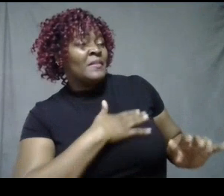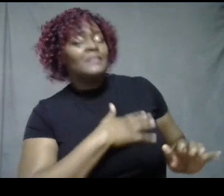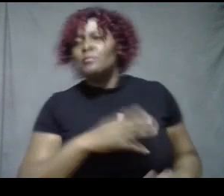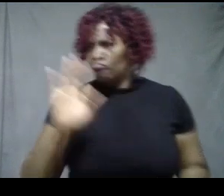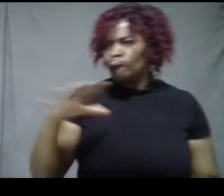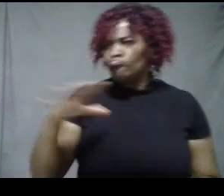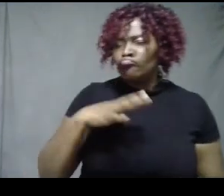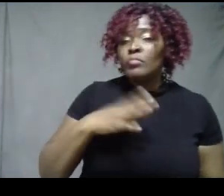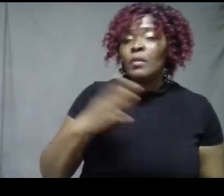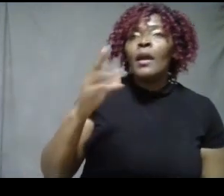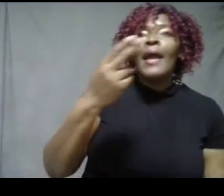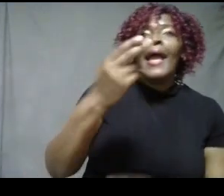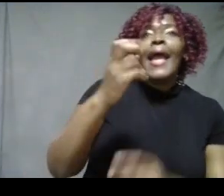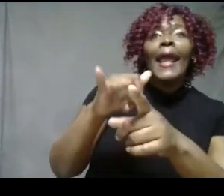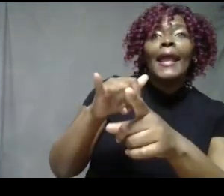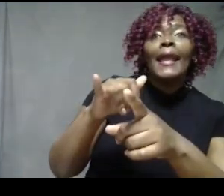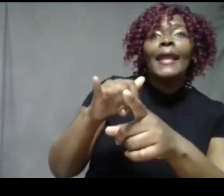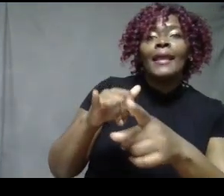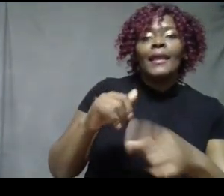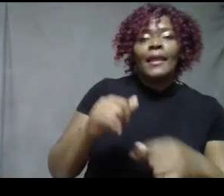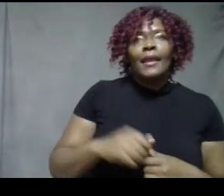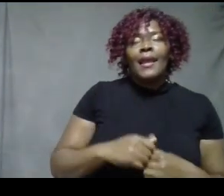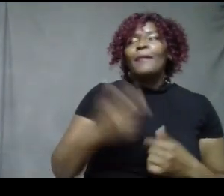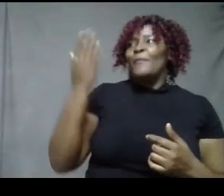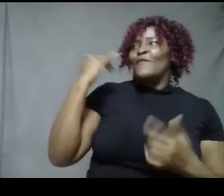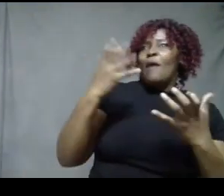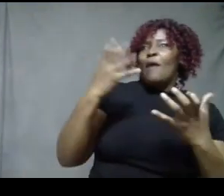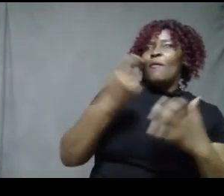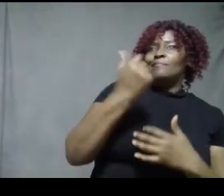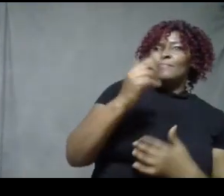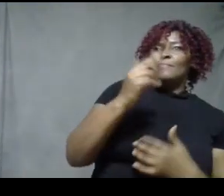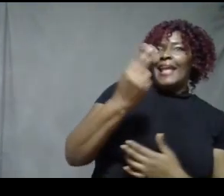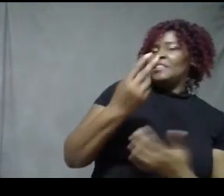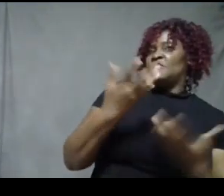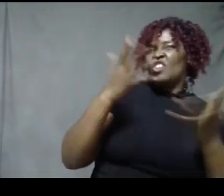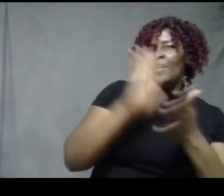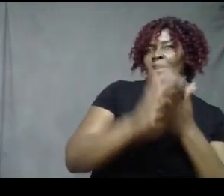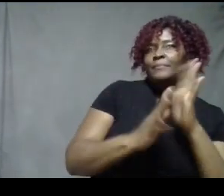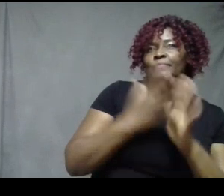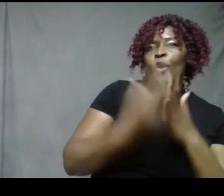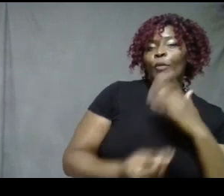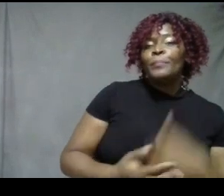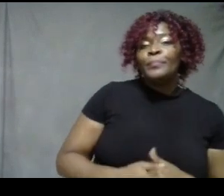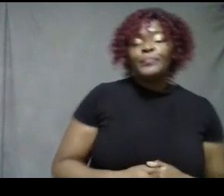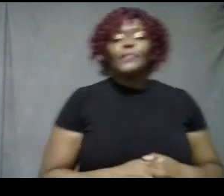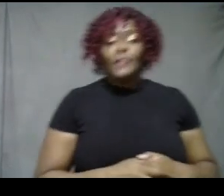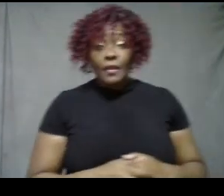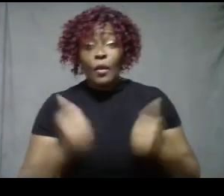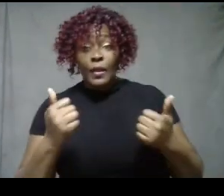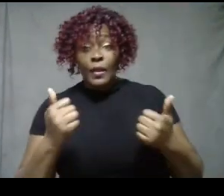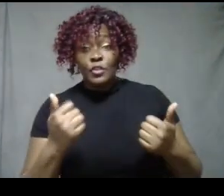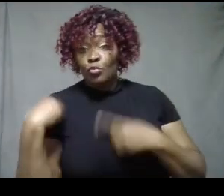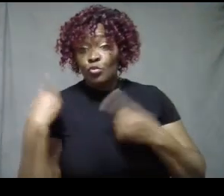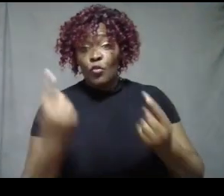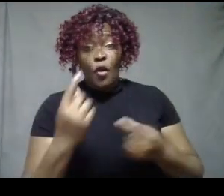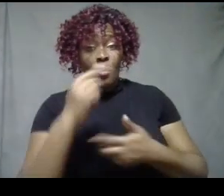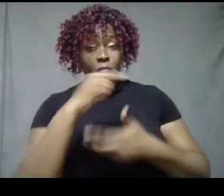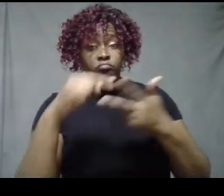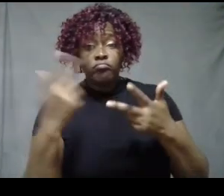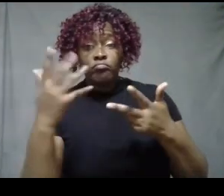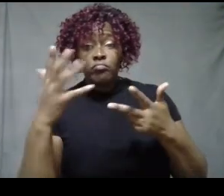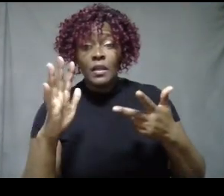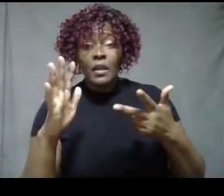wanted to pull was H, and that's already been pulled. All right. And All right, so just those three items so far. We have a